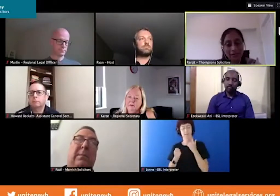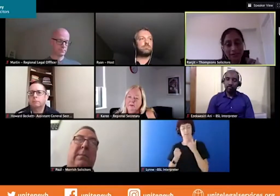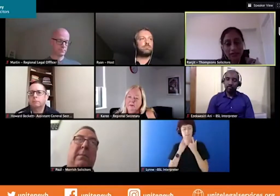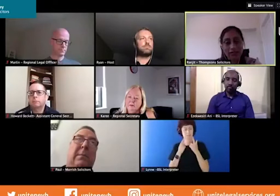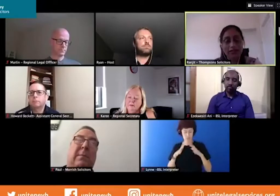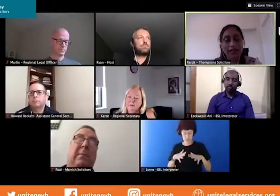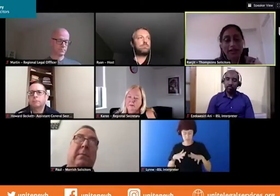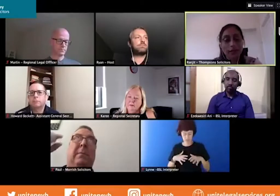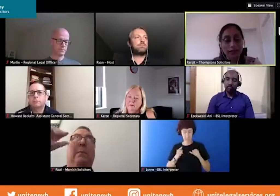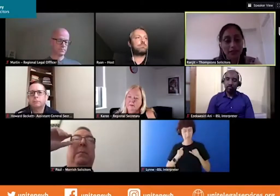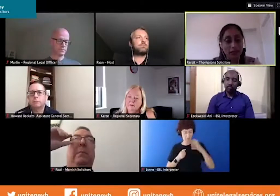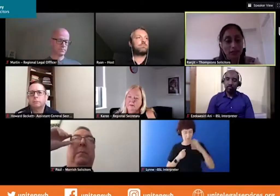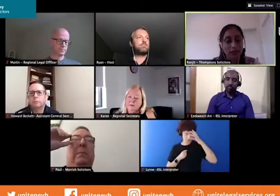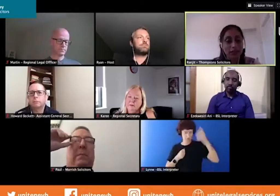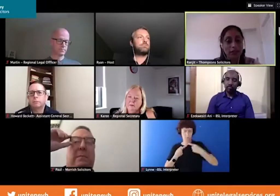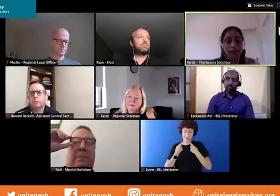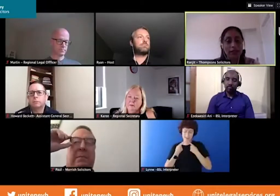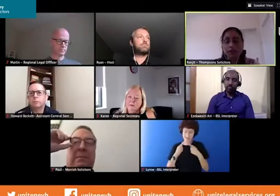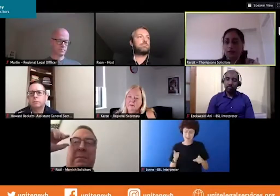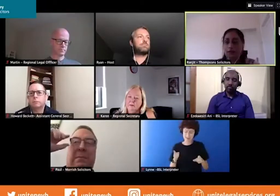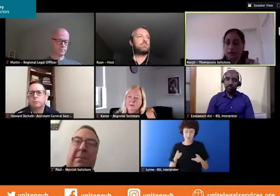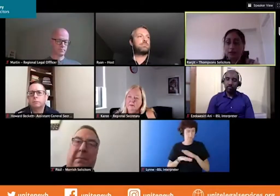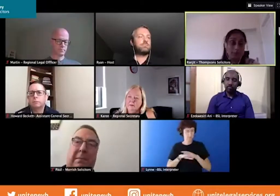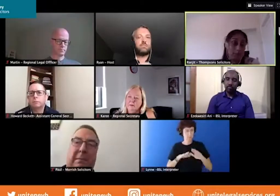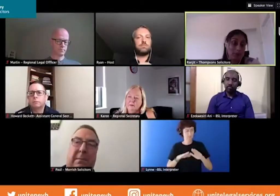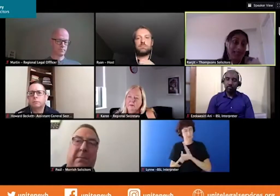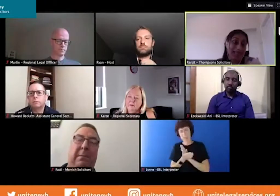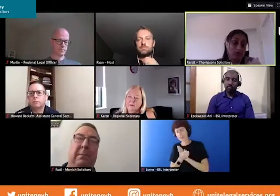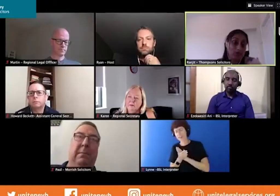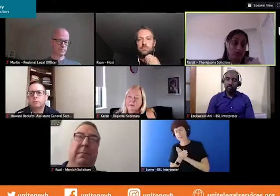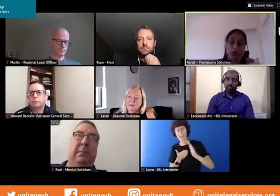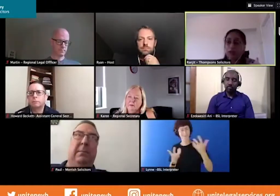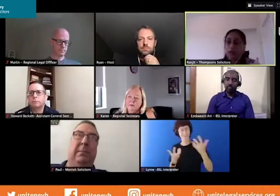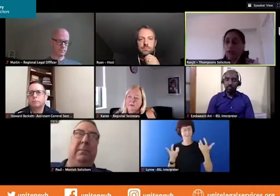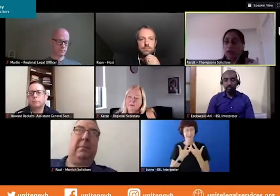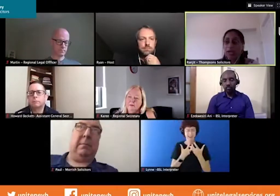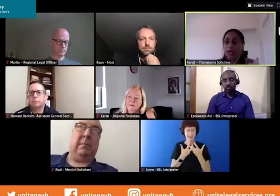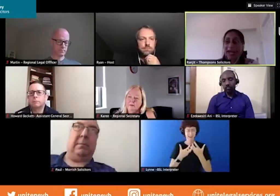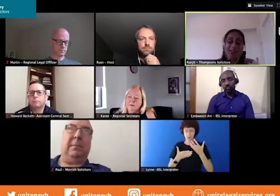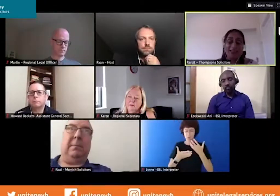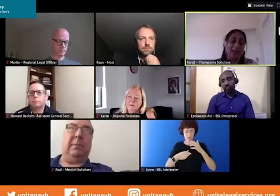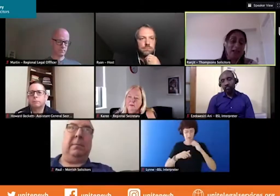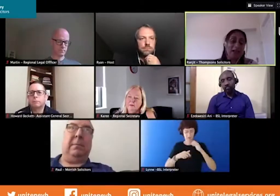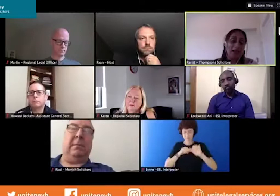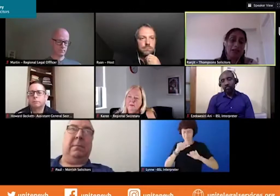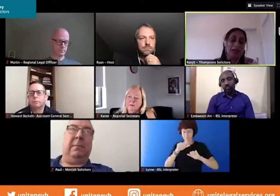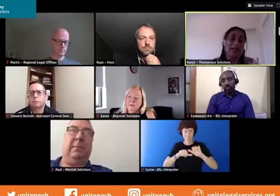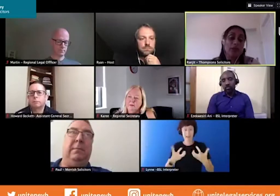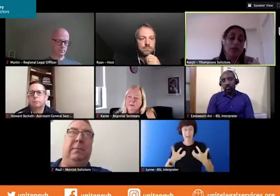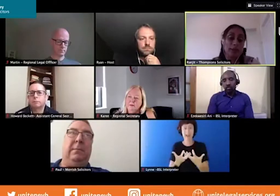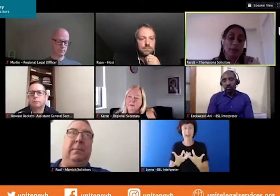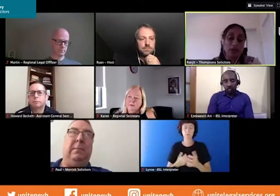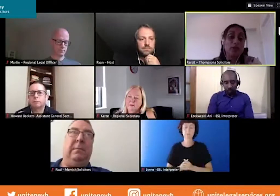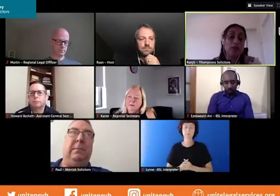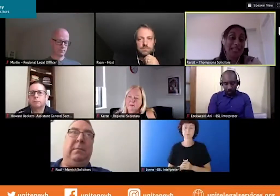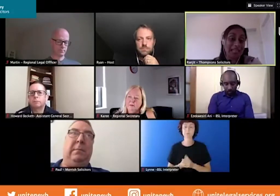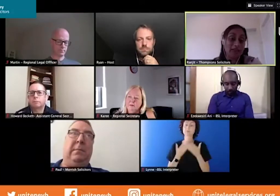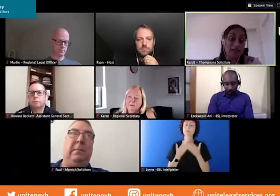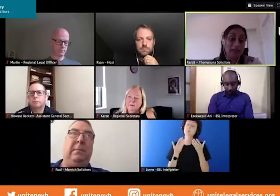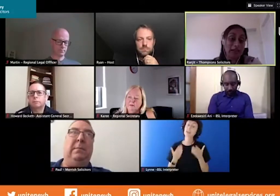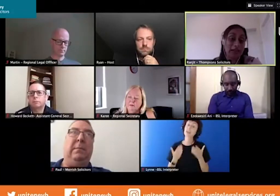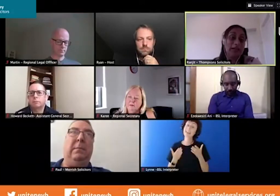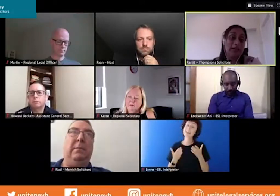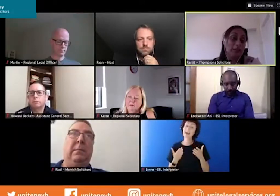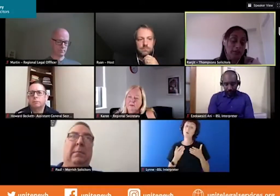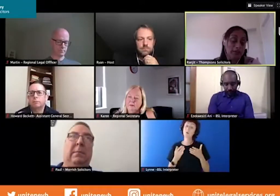actually going to play out, to be honest with you. I think now that we're coming towards the end of it, I mean, from the 1st of